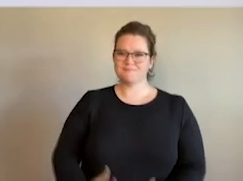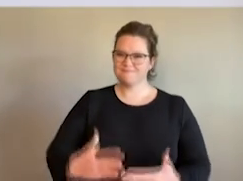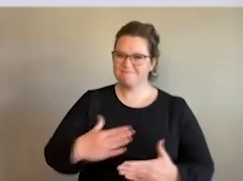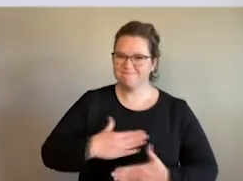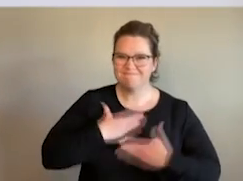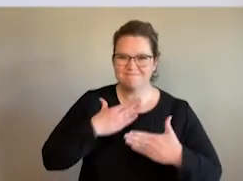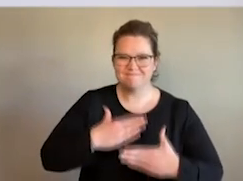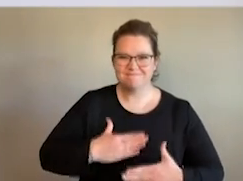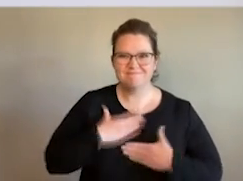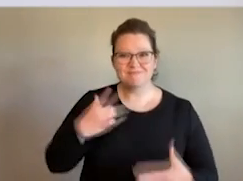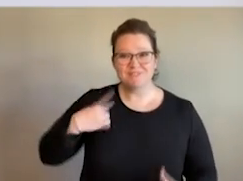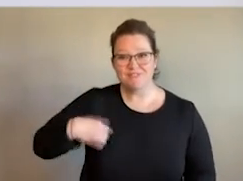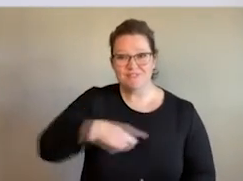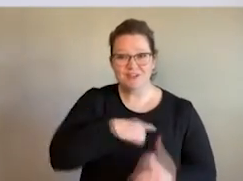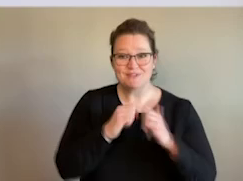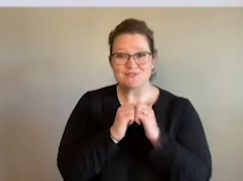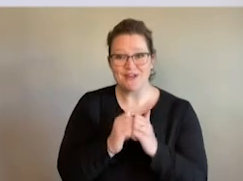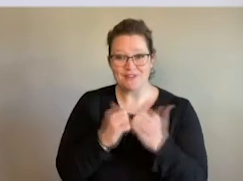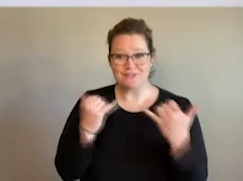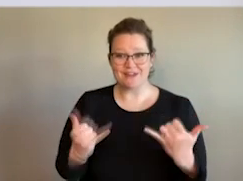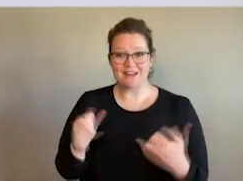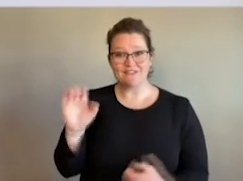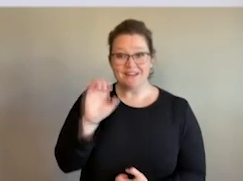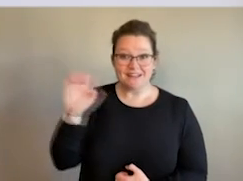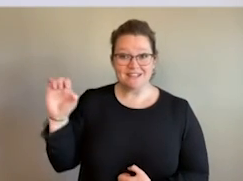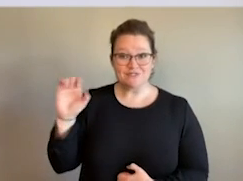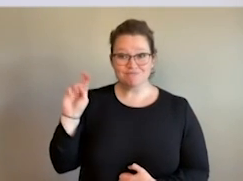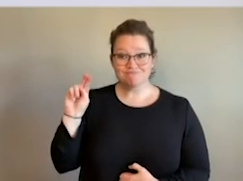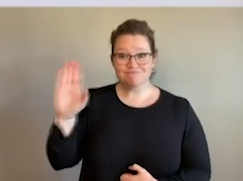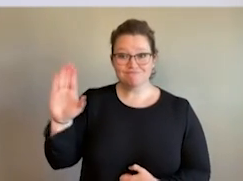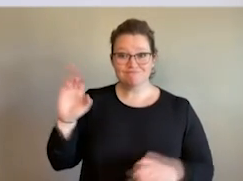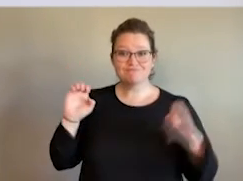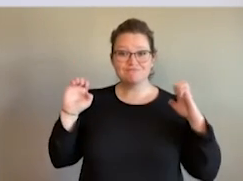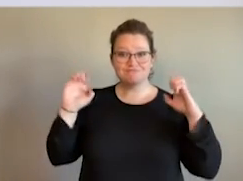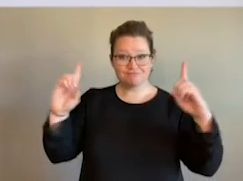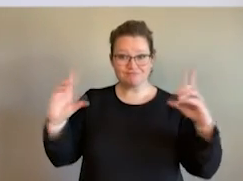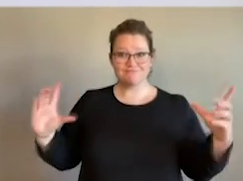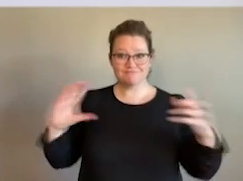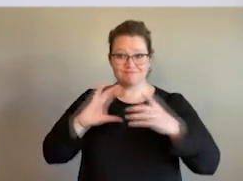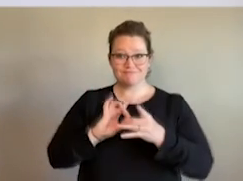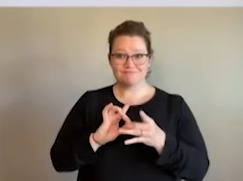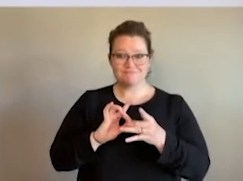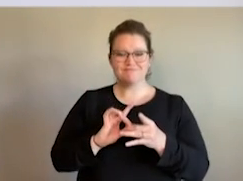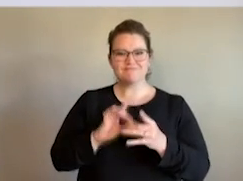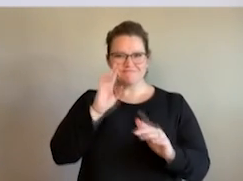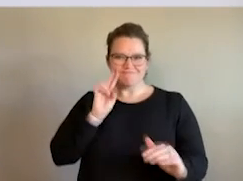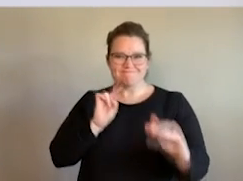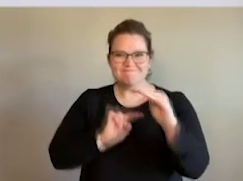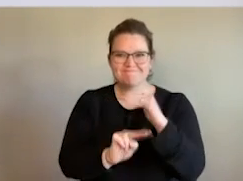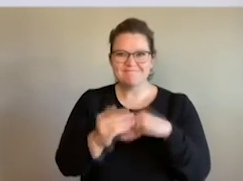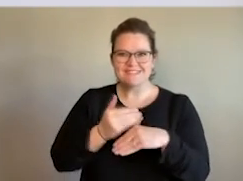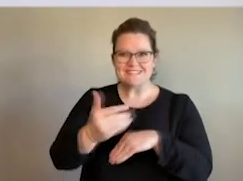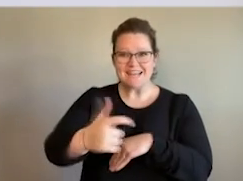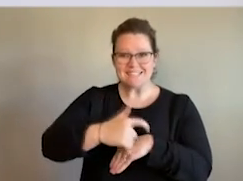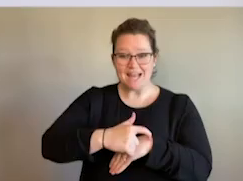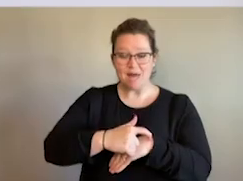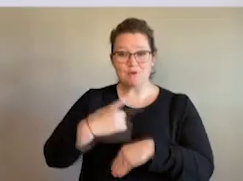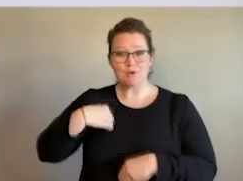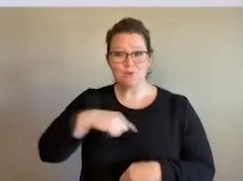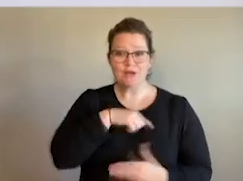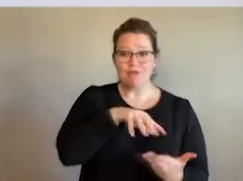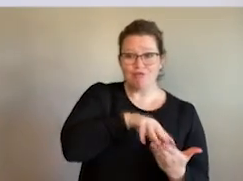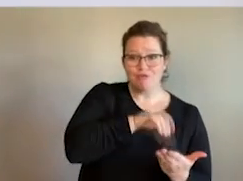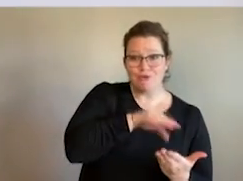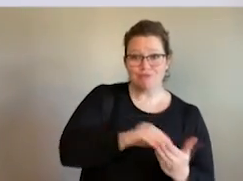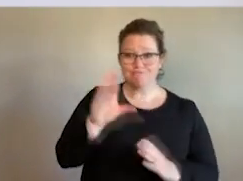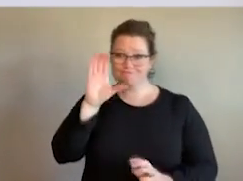So glad we got to spend this time together on Eastern Carolina Education Connection, and I'm really looking forward to our next episode where we can learn